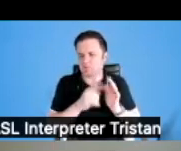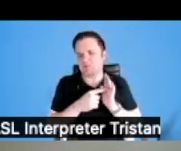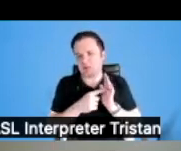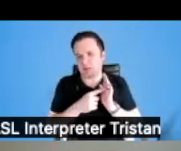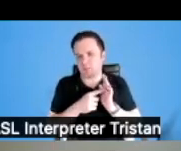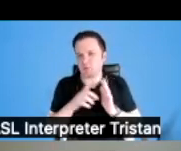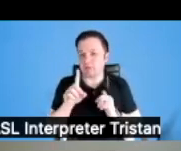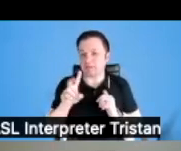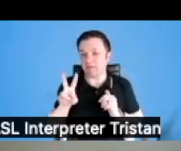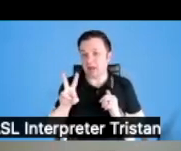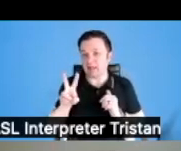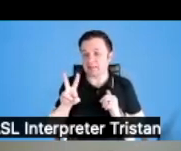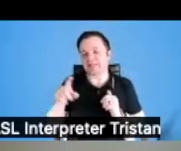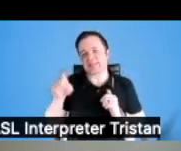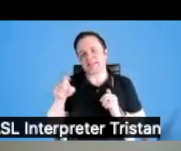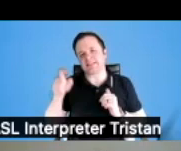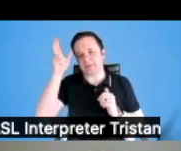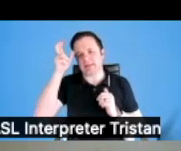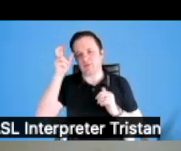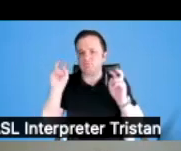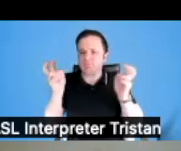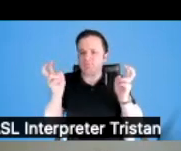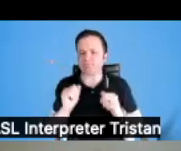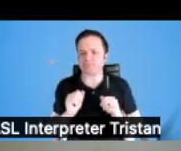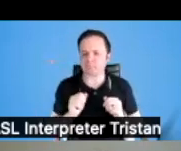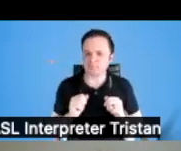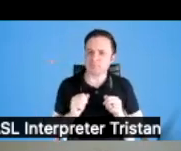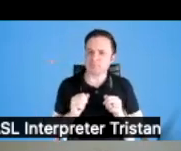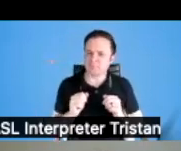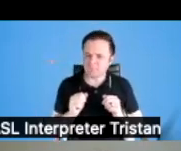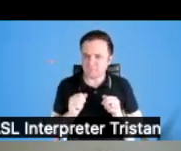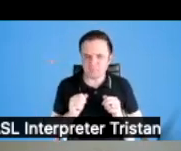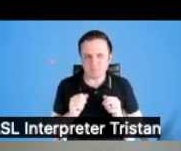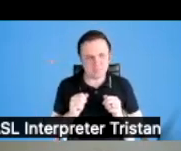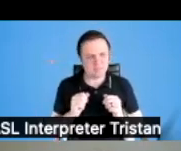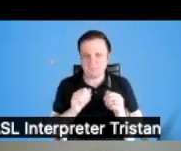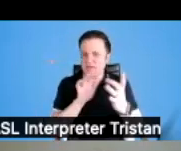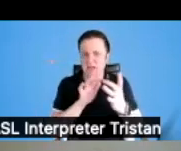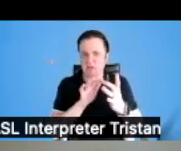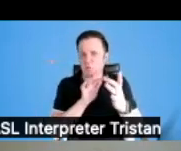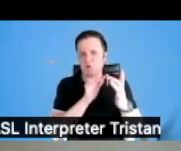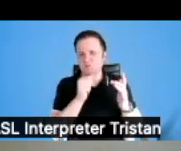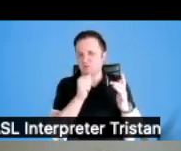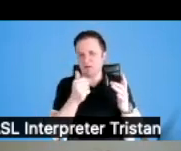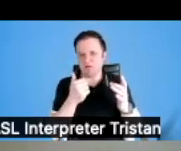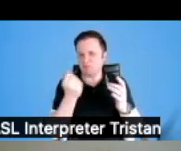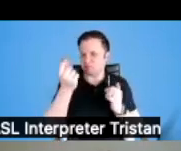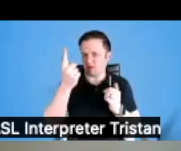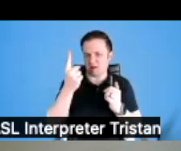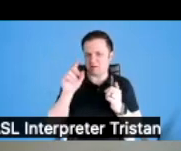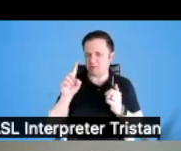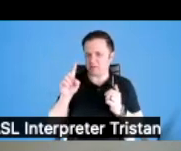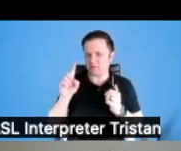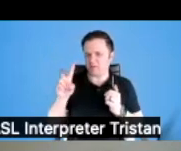domestic violence is a necessary evil, the network kind of lacking understanding of domestic violence